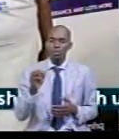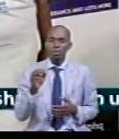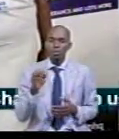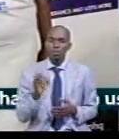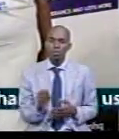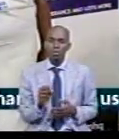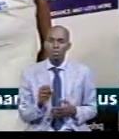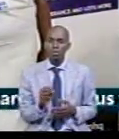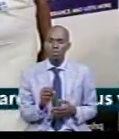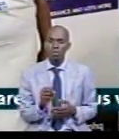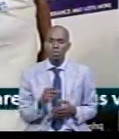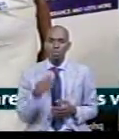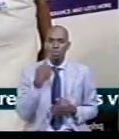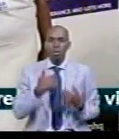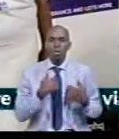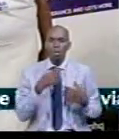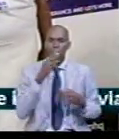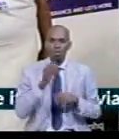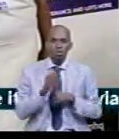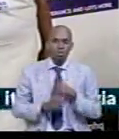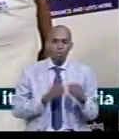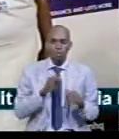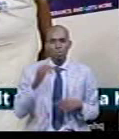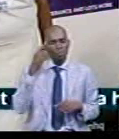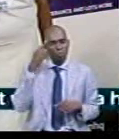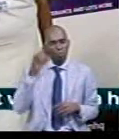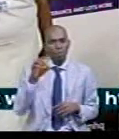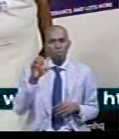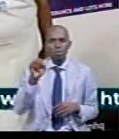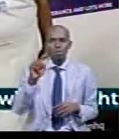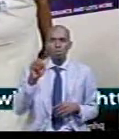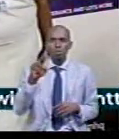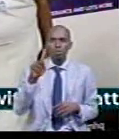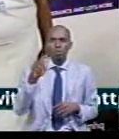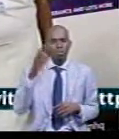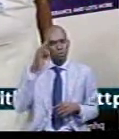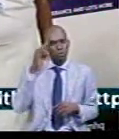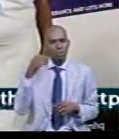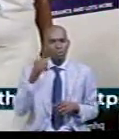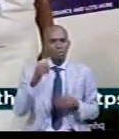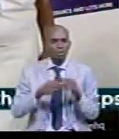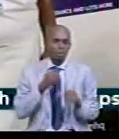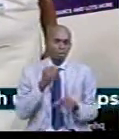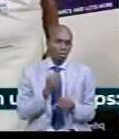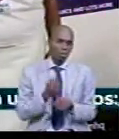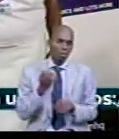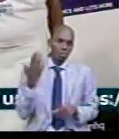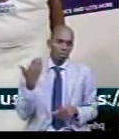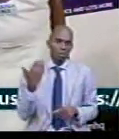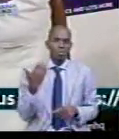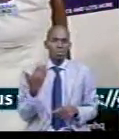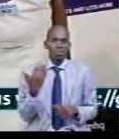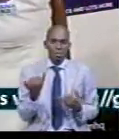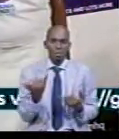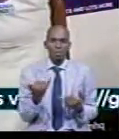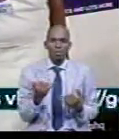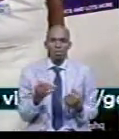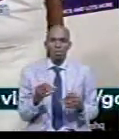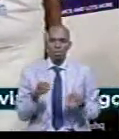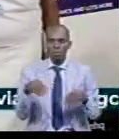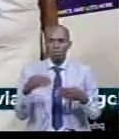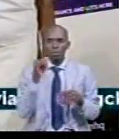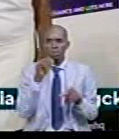has been suffering from stroke for the past 10 years. I would like to invite him to have the testimony said.